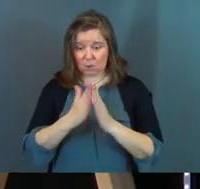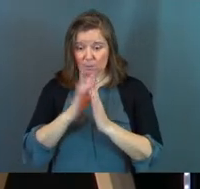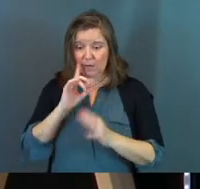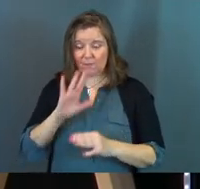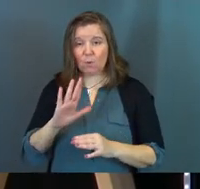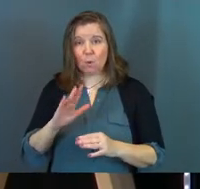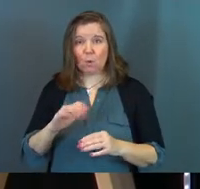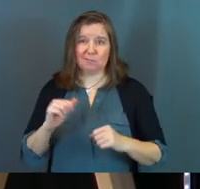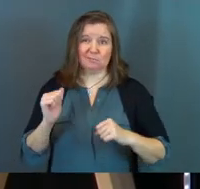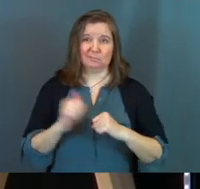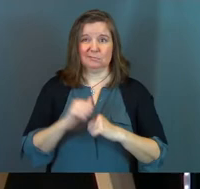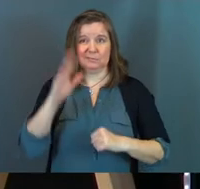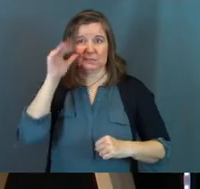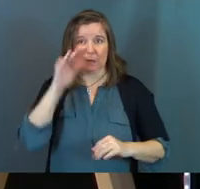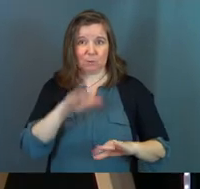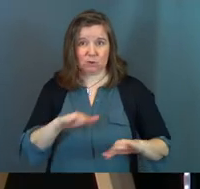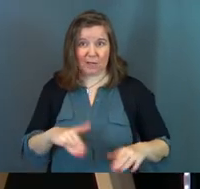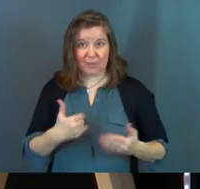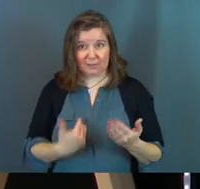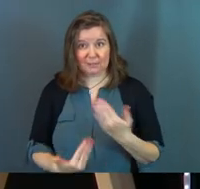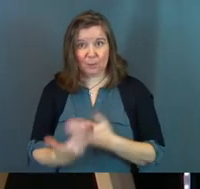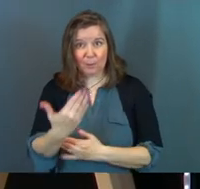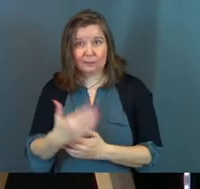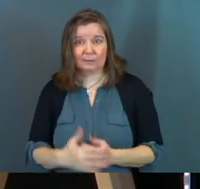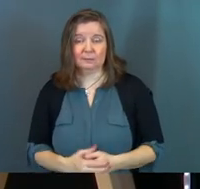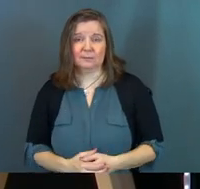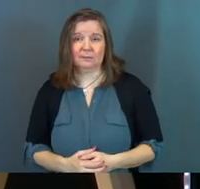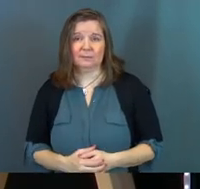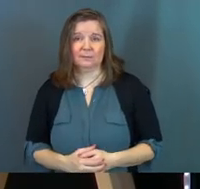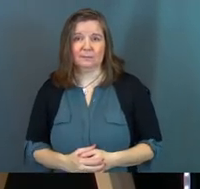pray for your stony, stubborn child this morning?